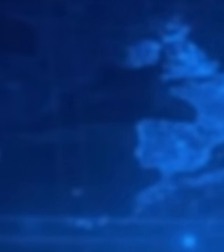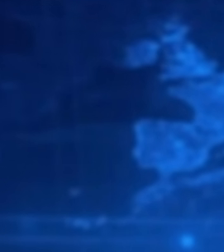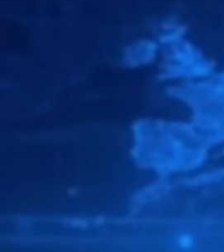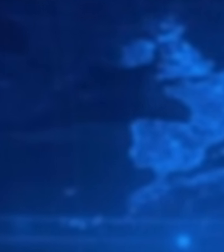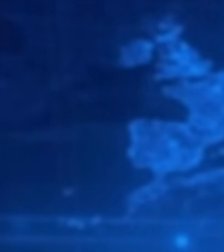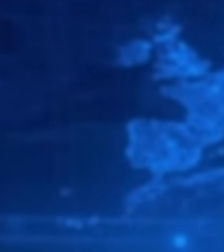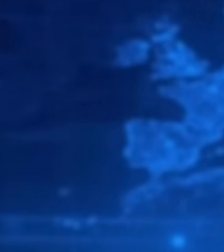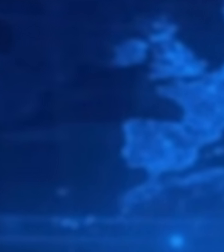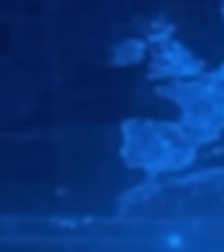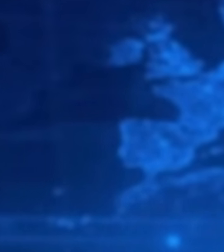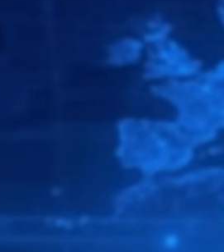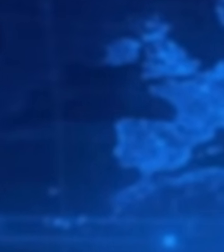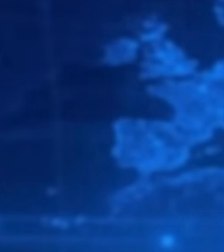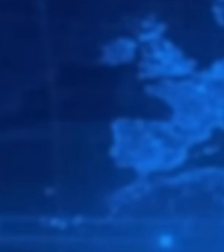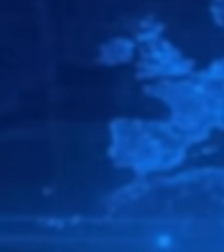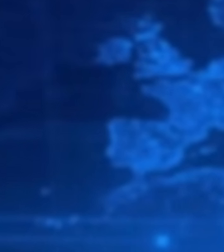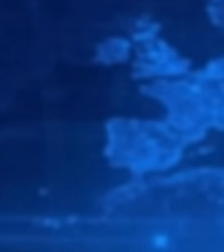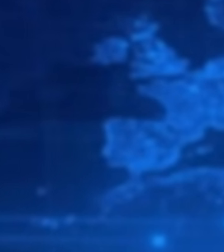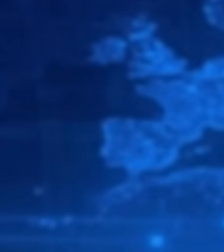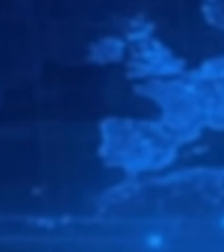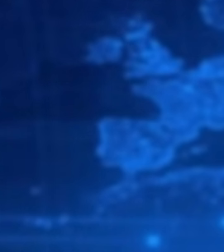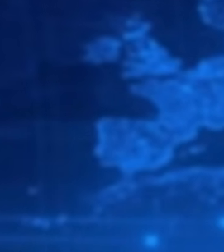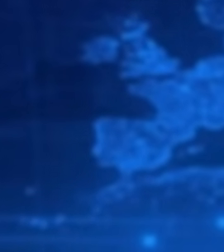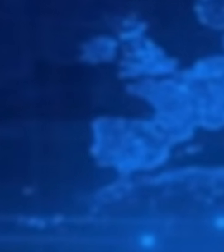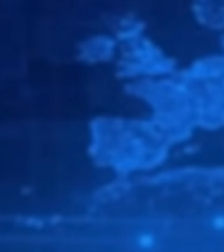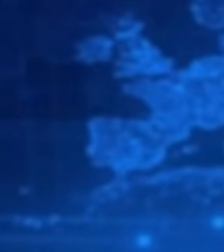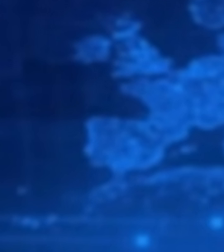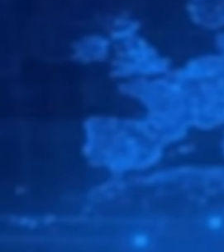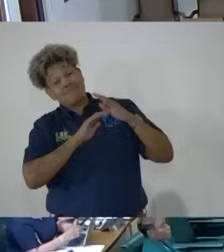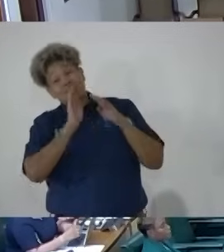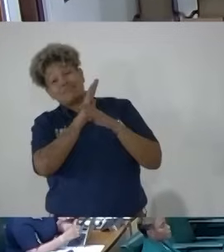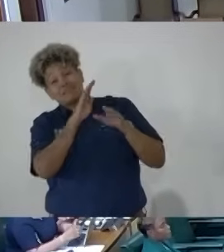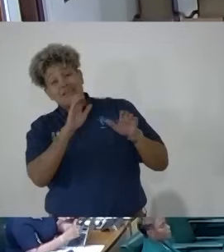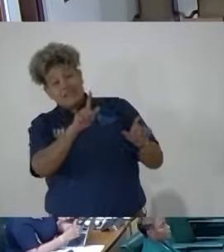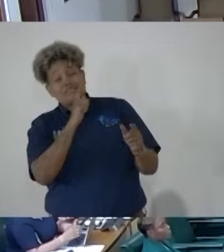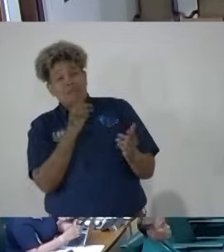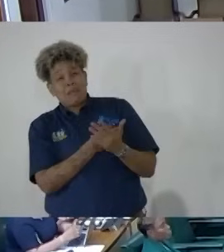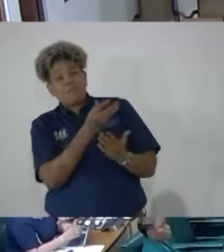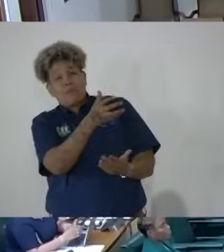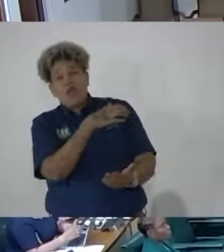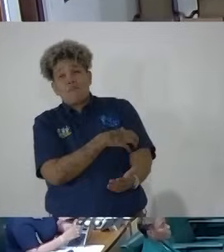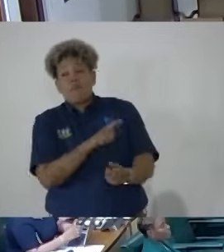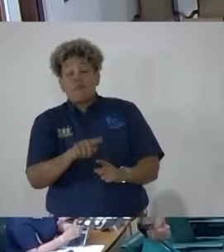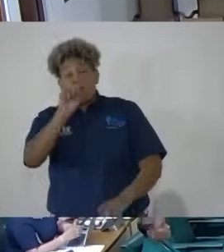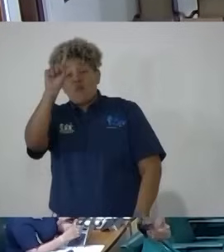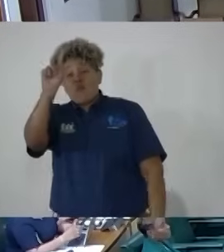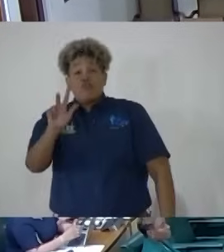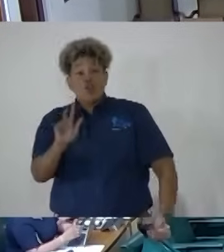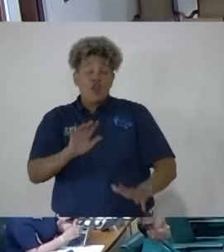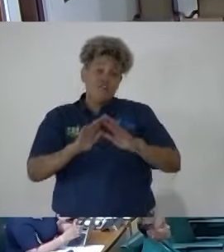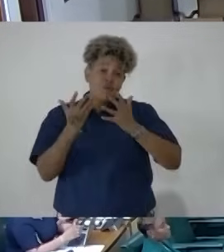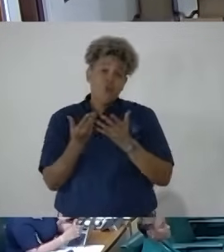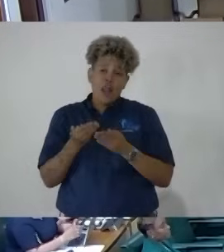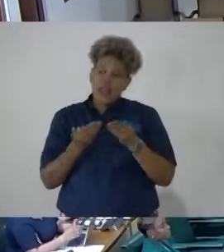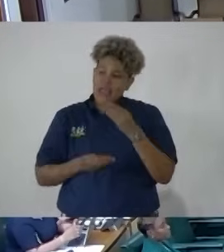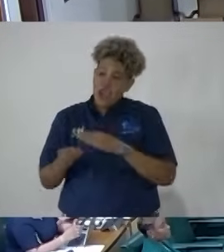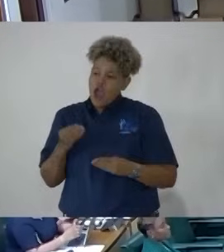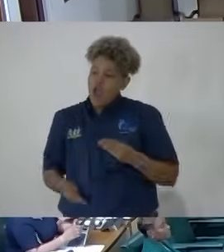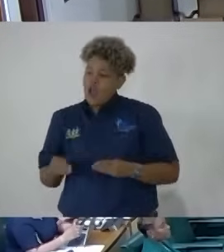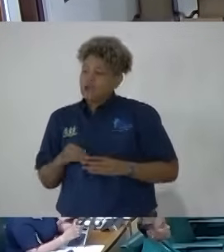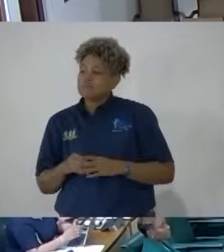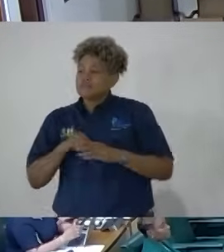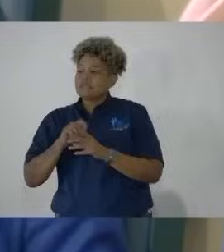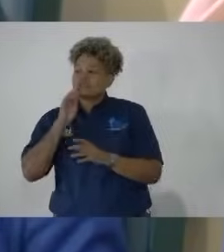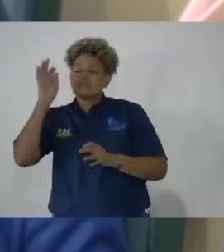addressed in the short term with plans for further rehabilitation. Delivering his seventh contribution to the sectoral